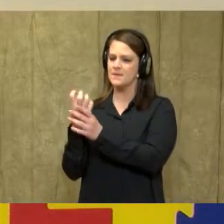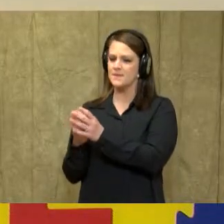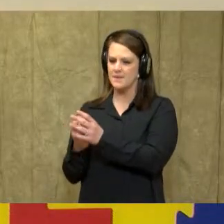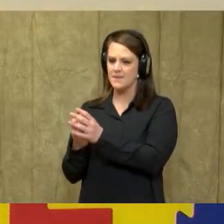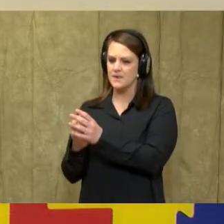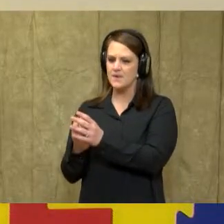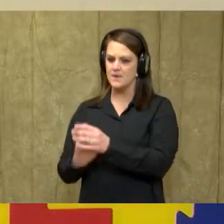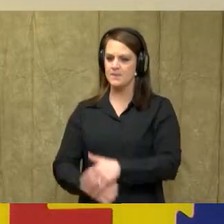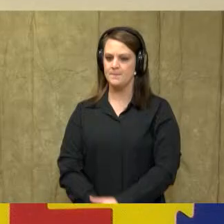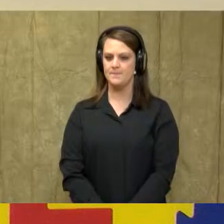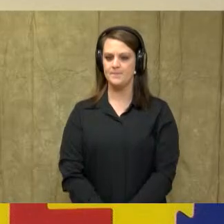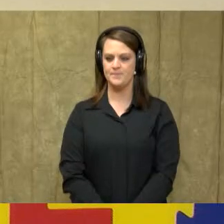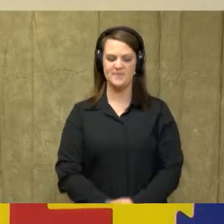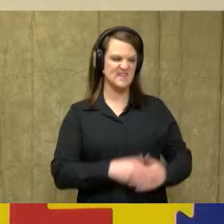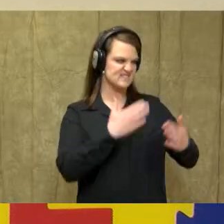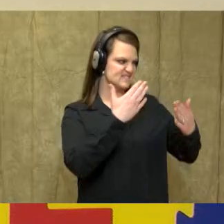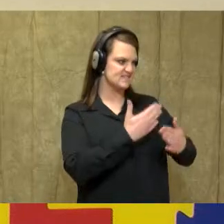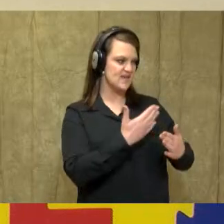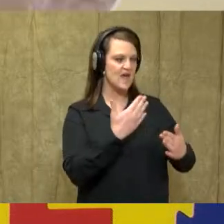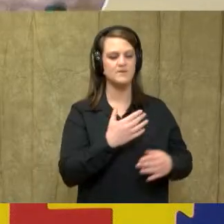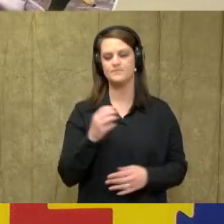Yes.